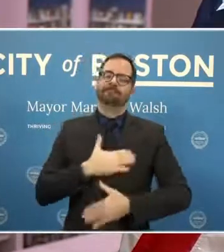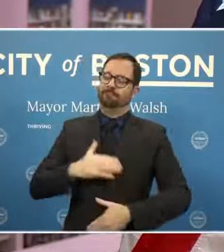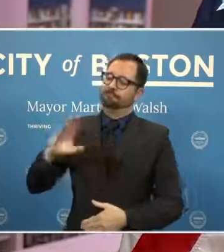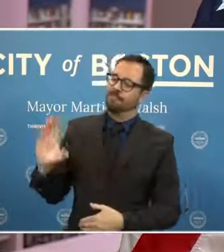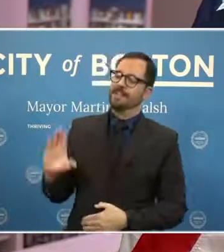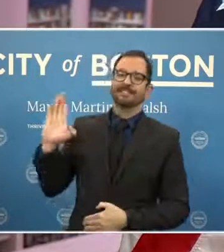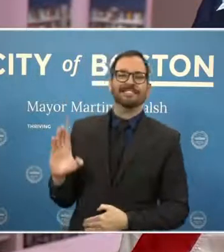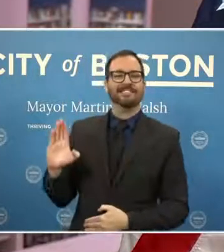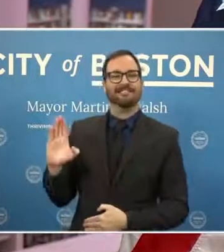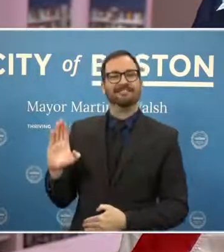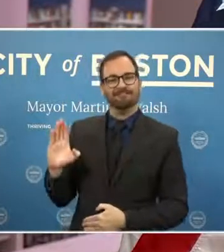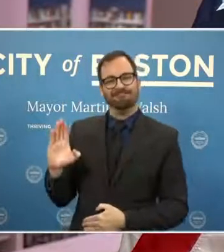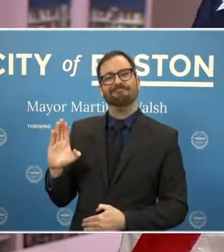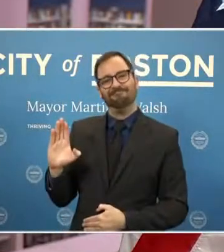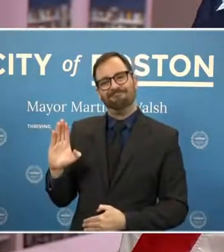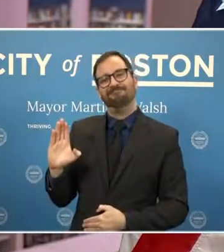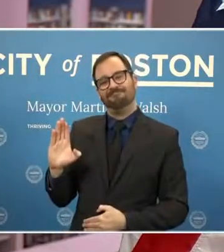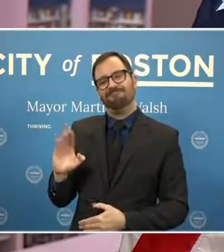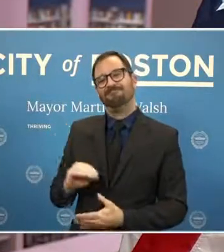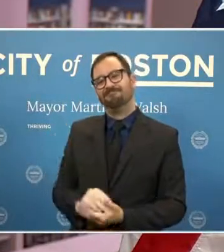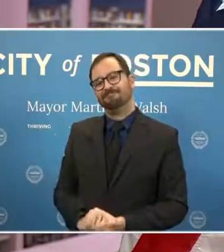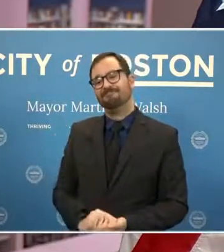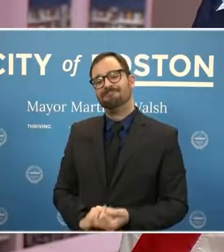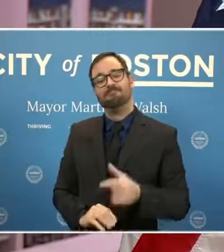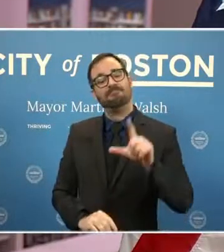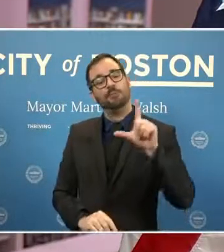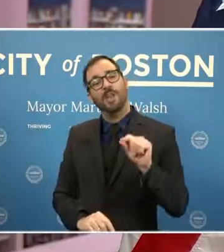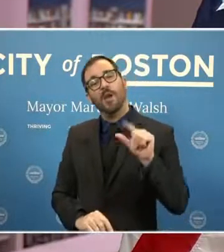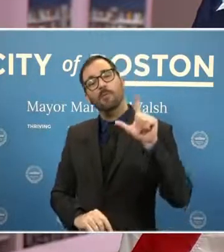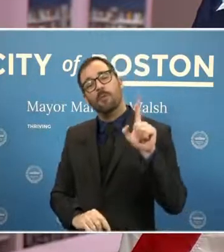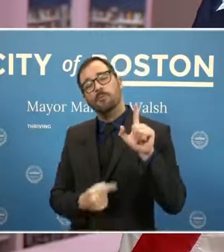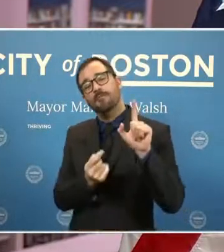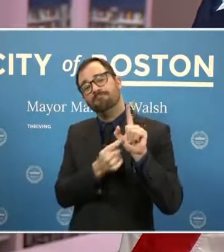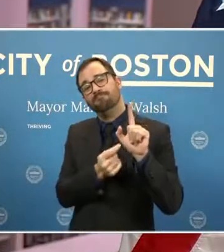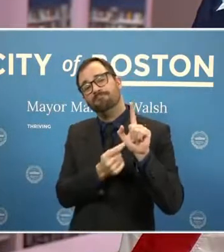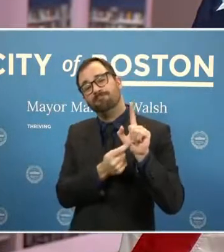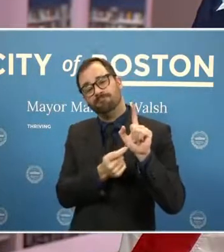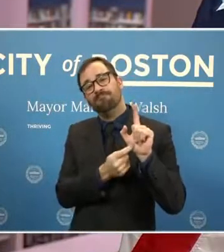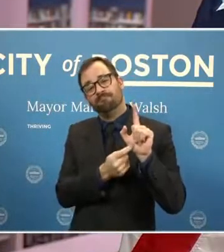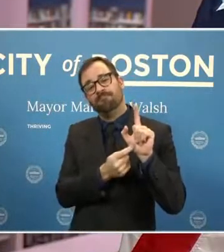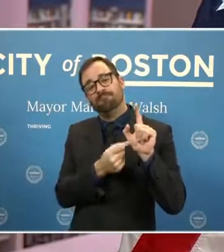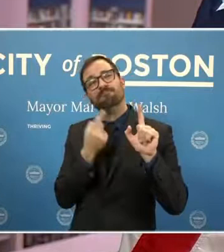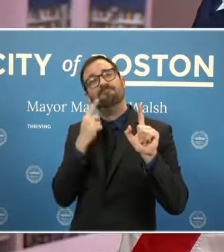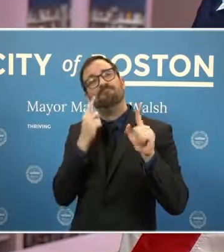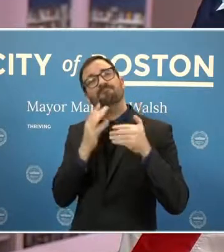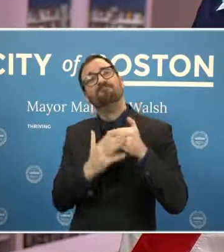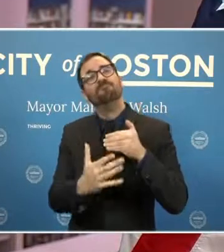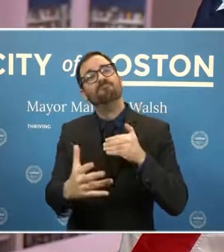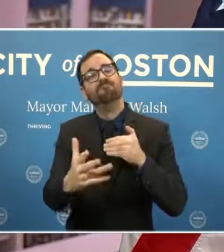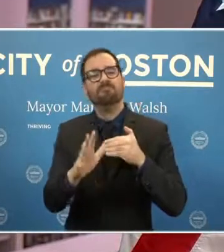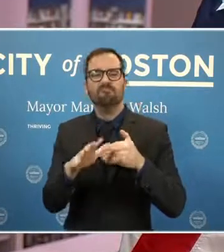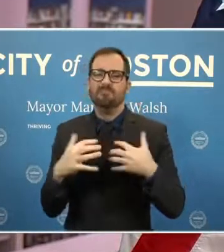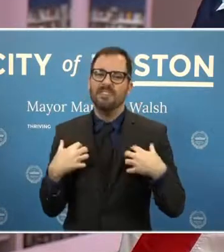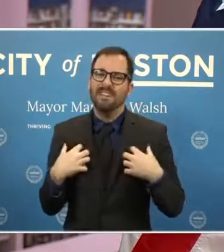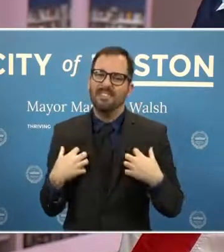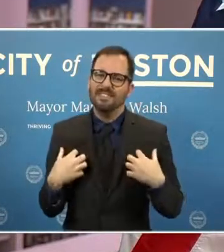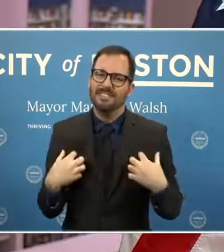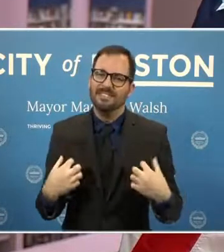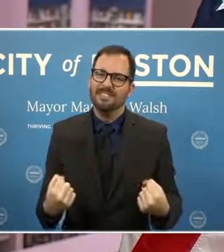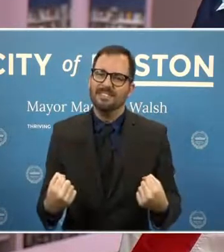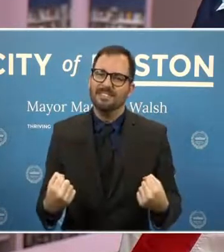2021 is a year for healing. But we have some work to do first. So I'm going to talk tonight how we must keep each other